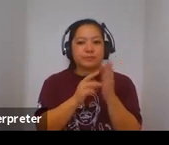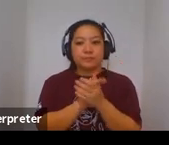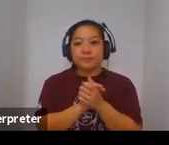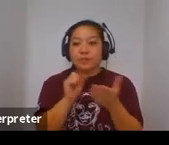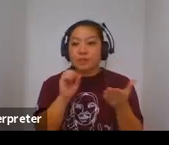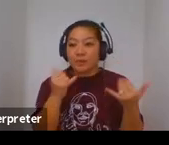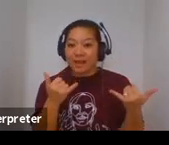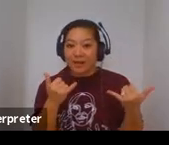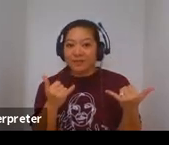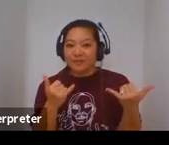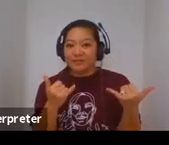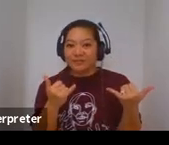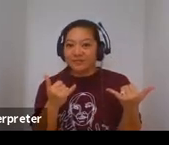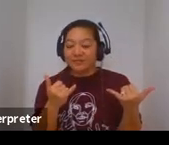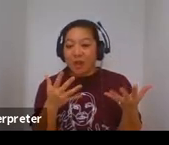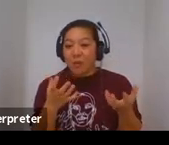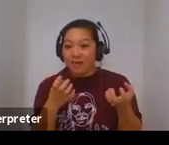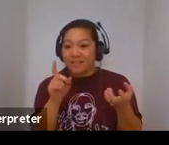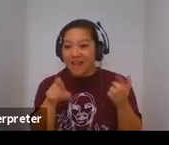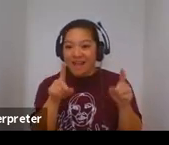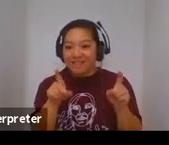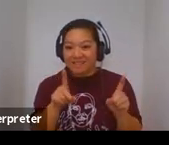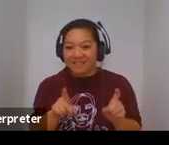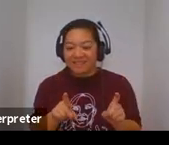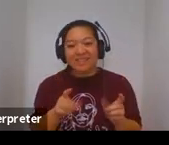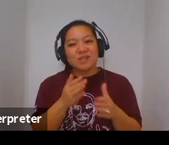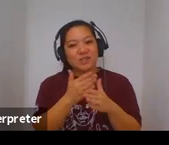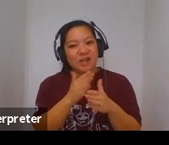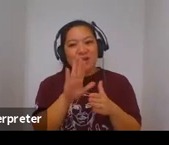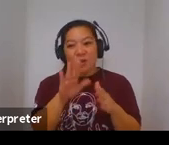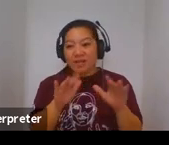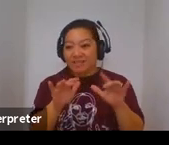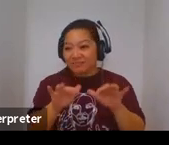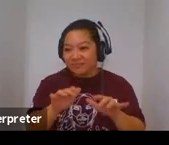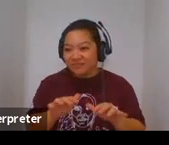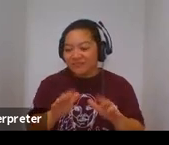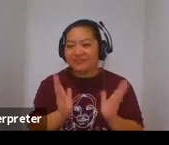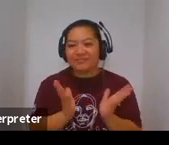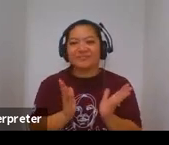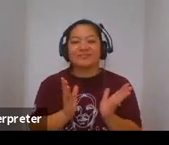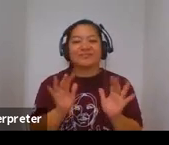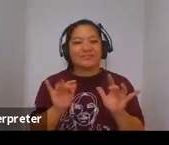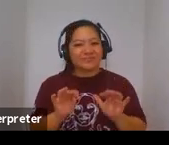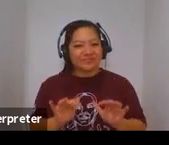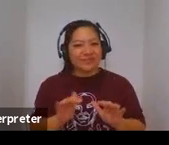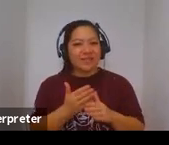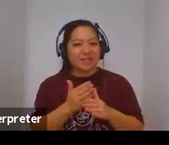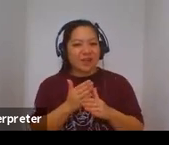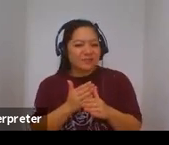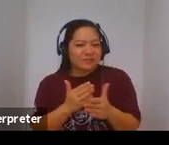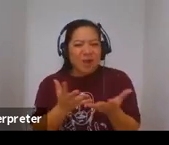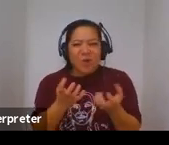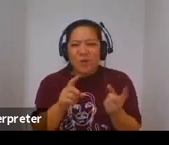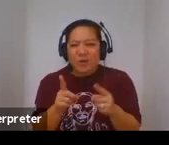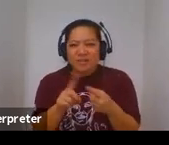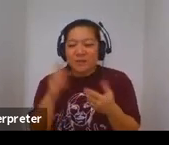So I wanted to ask everyone to share in the chat, because spoiler alert, I'm going to